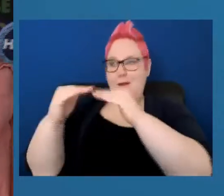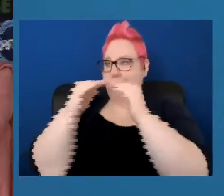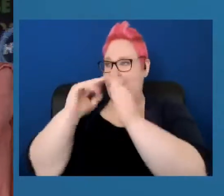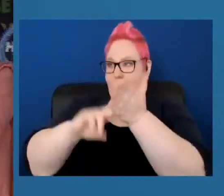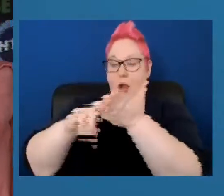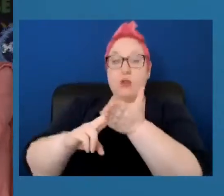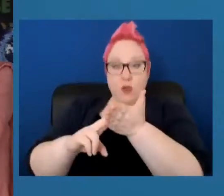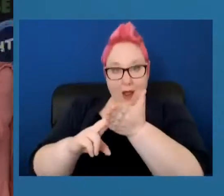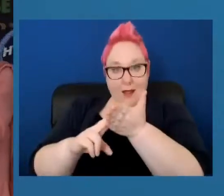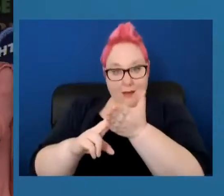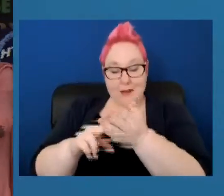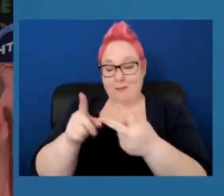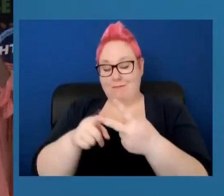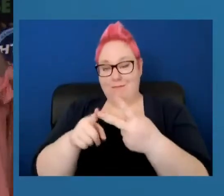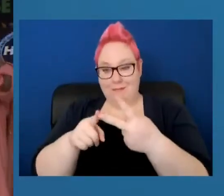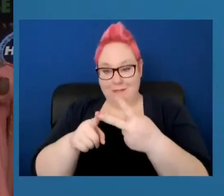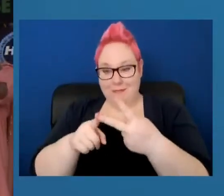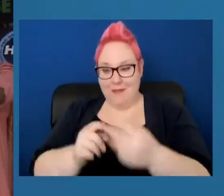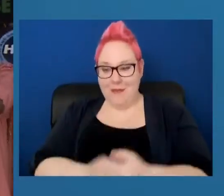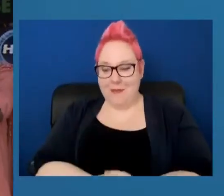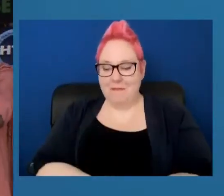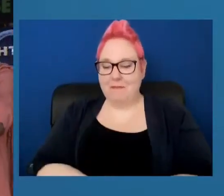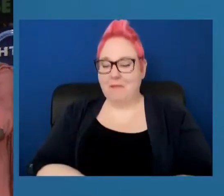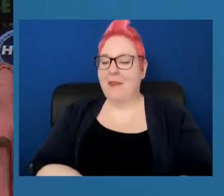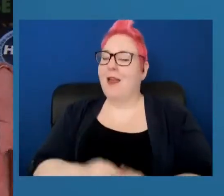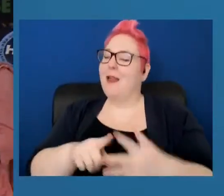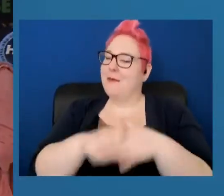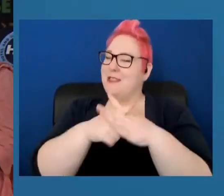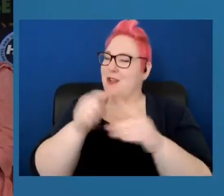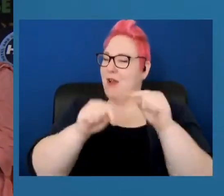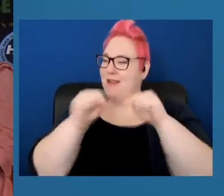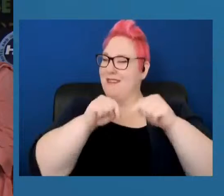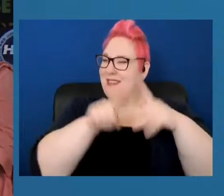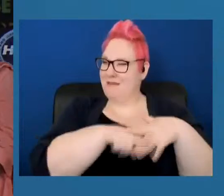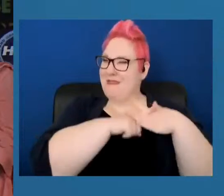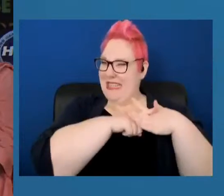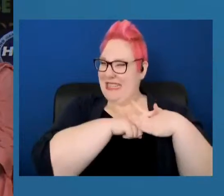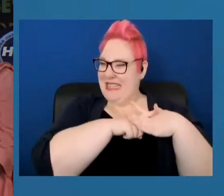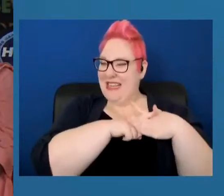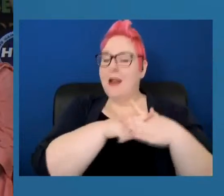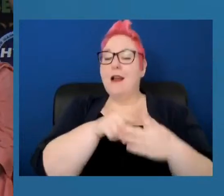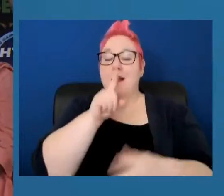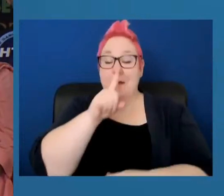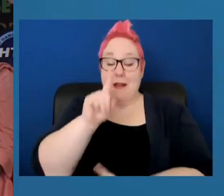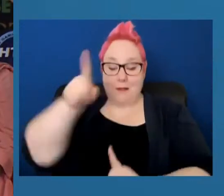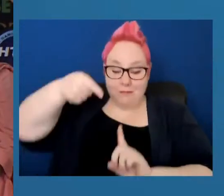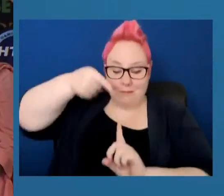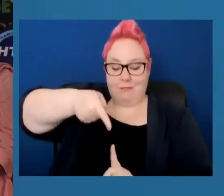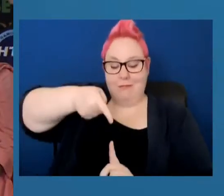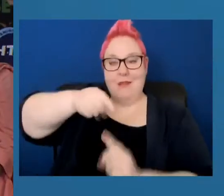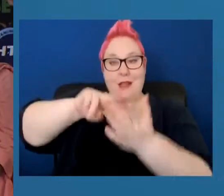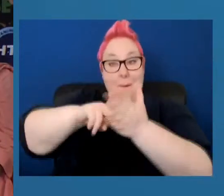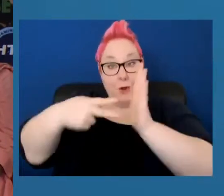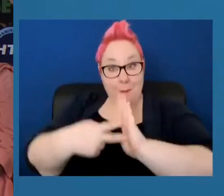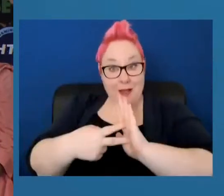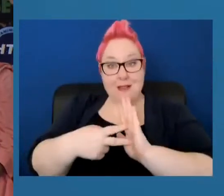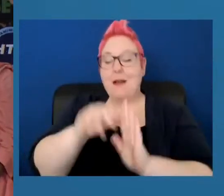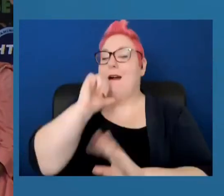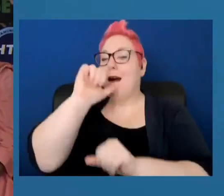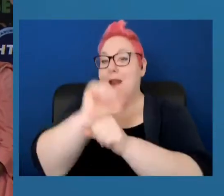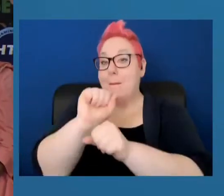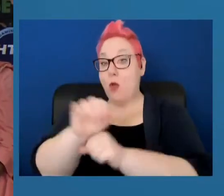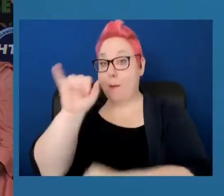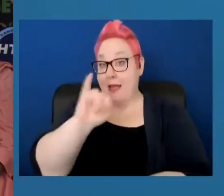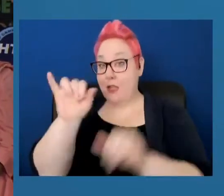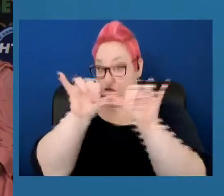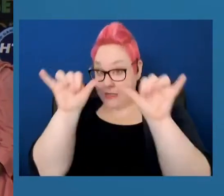Well, look, let me start at the beginning. At its core, the fundamental purpose of the unemployment insurance system is to